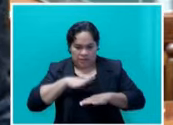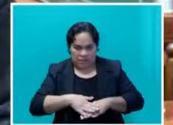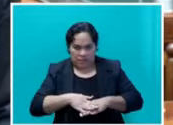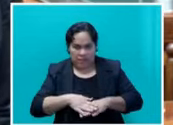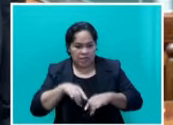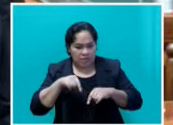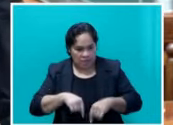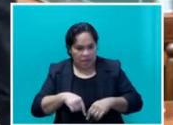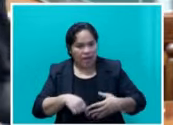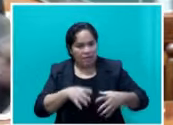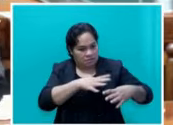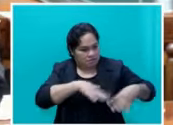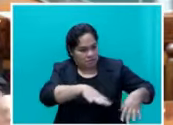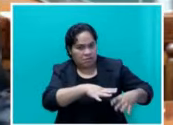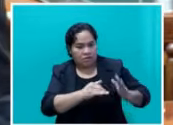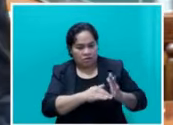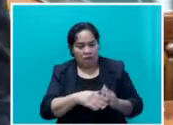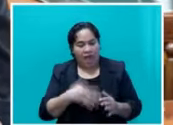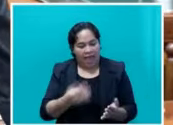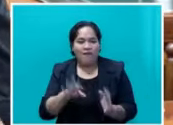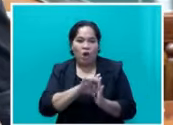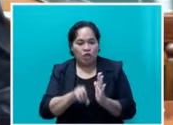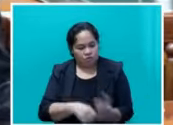beside our table was the Constitution